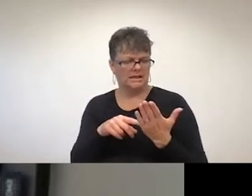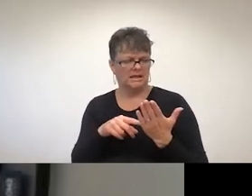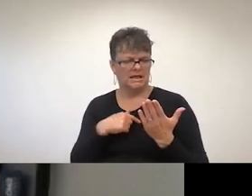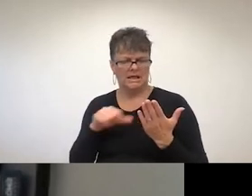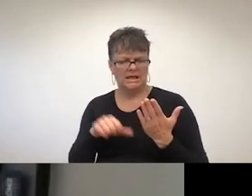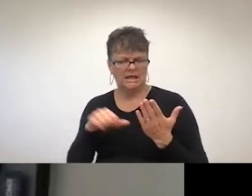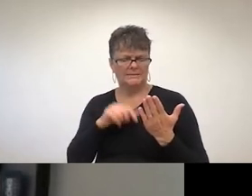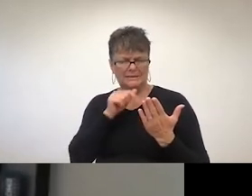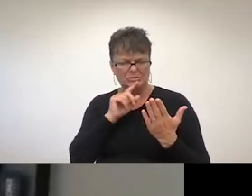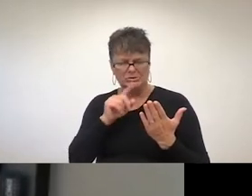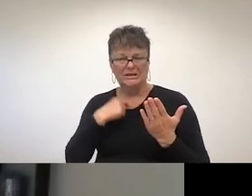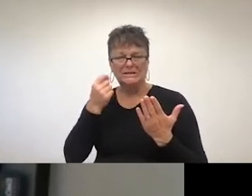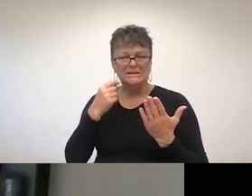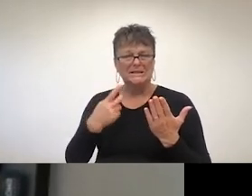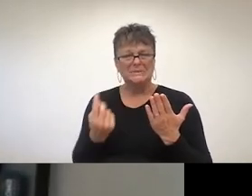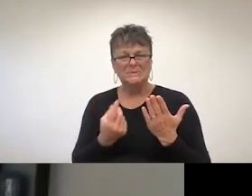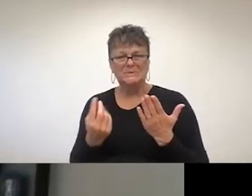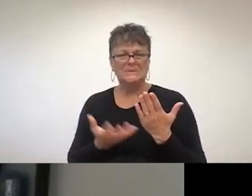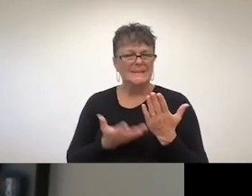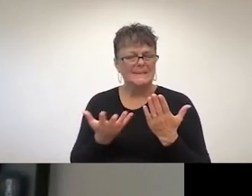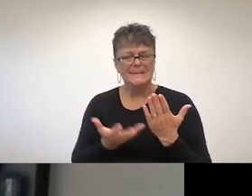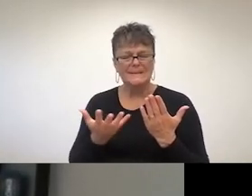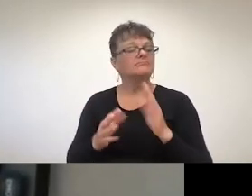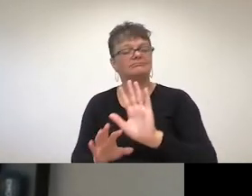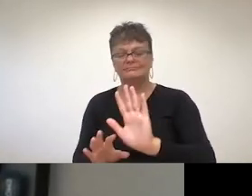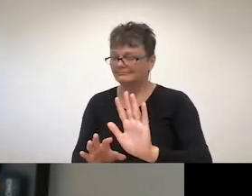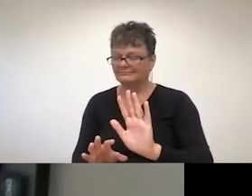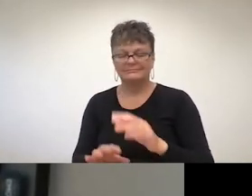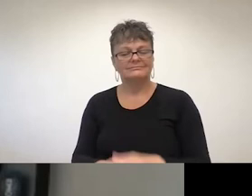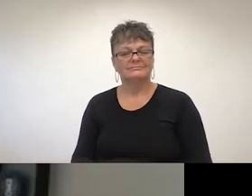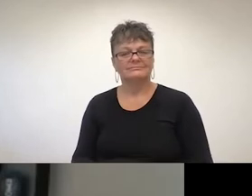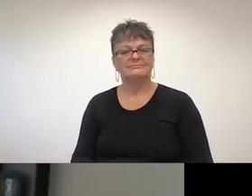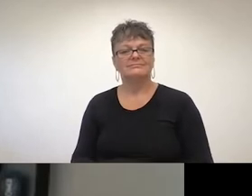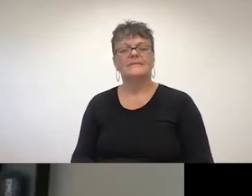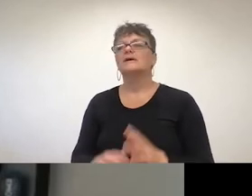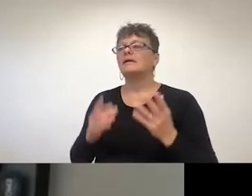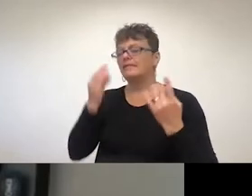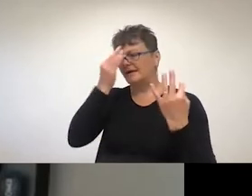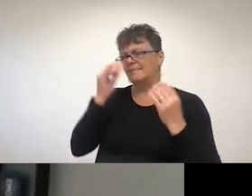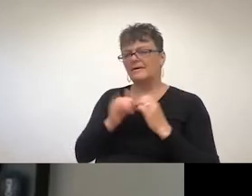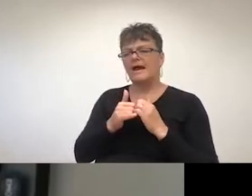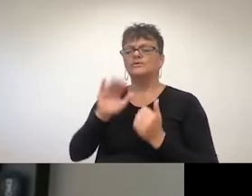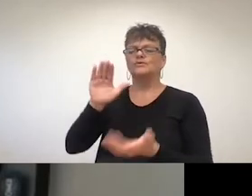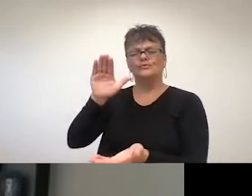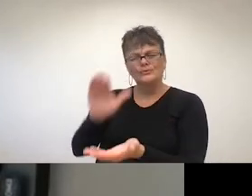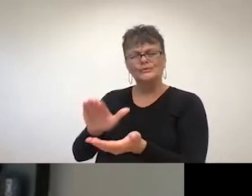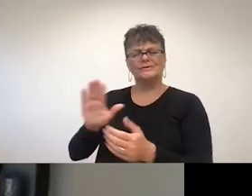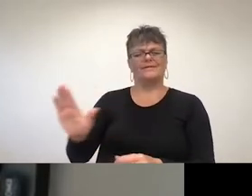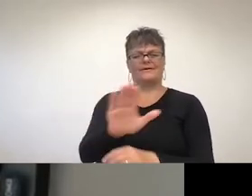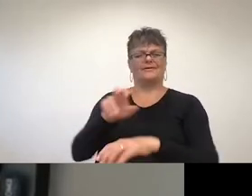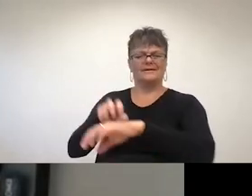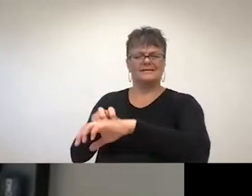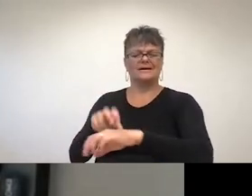right? That can happen. So thinking about reducing anxiety, even in minimizing negative emotions,